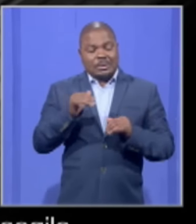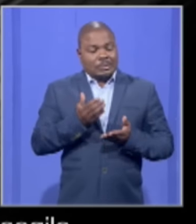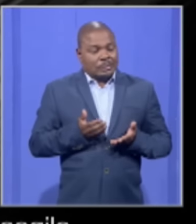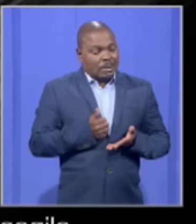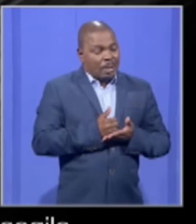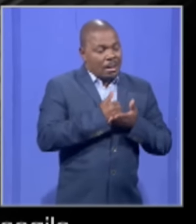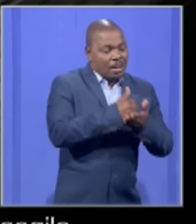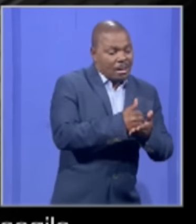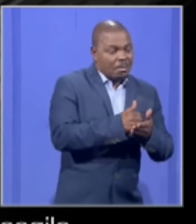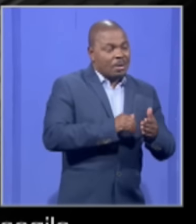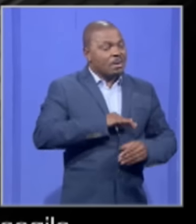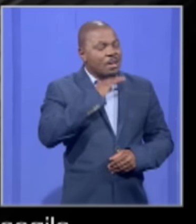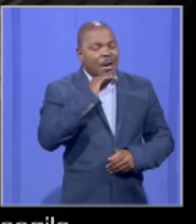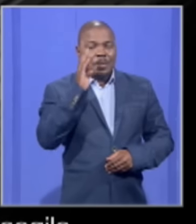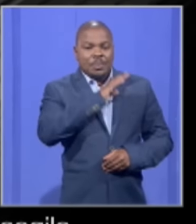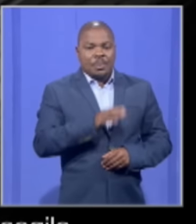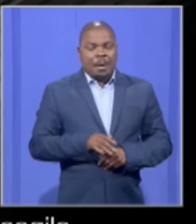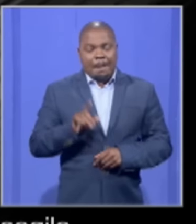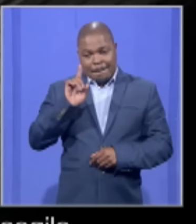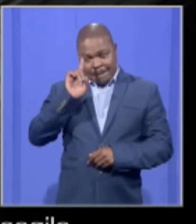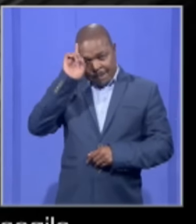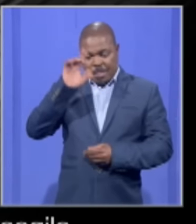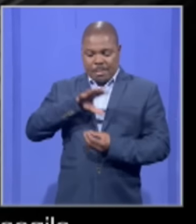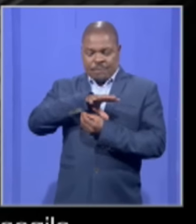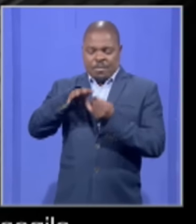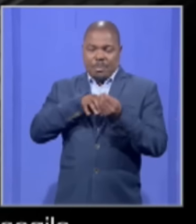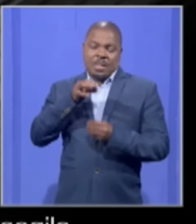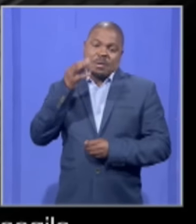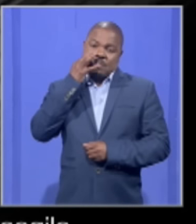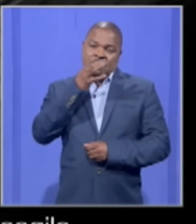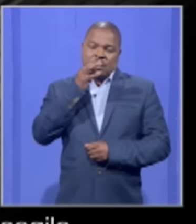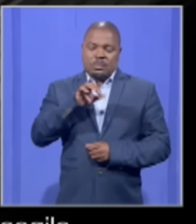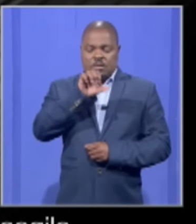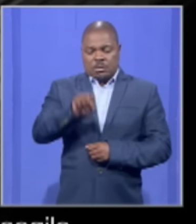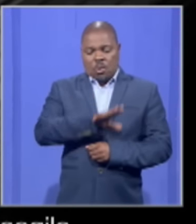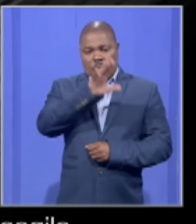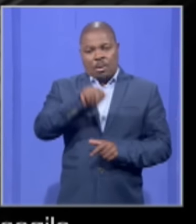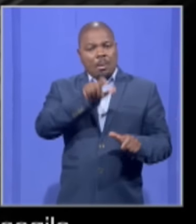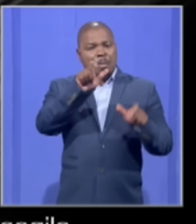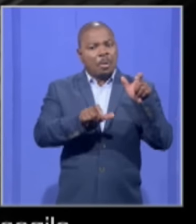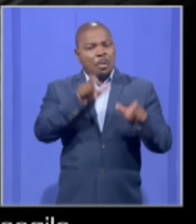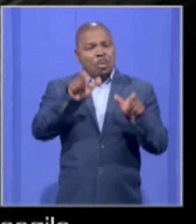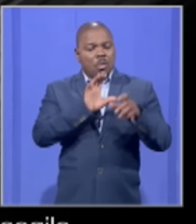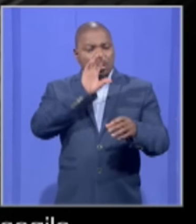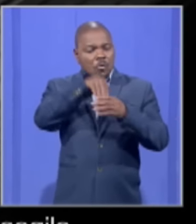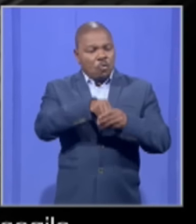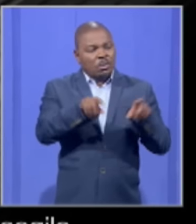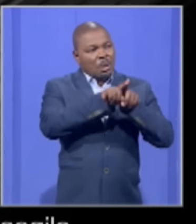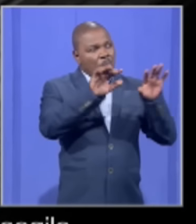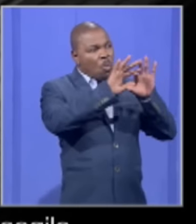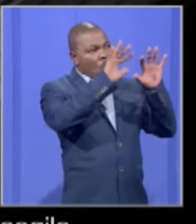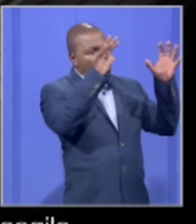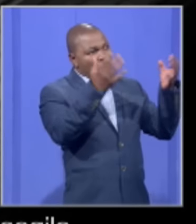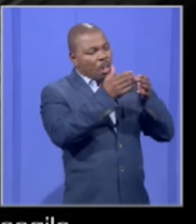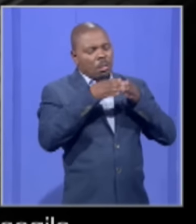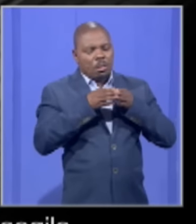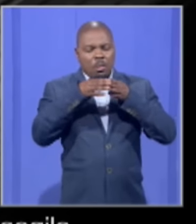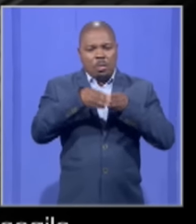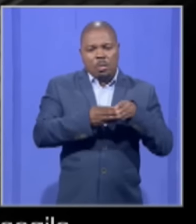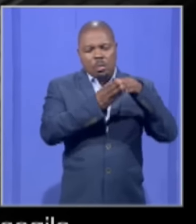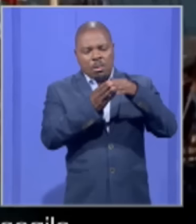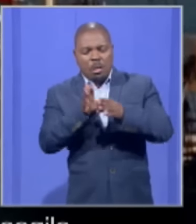ya namolo. Ba lelapa la Mandela ba re maAforika Borwa a nnileng karolo ya setlhopha sa lefatshe sa Sumud Flotilla